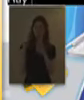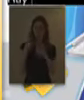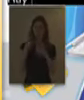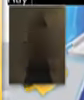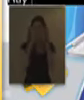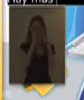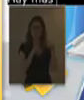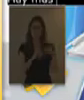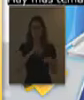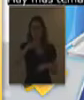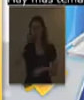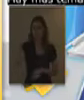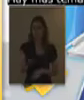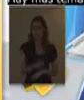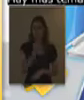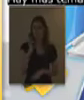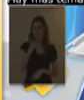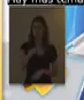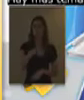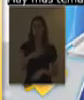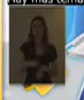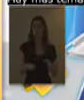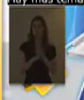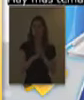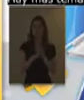about calculations, sequencing,